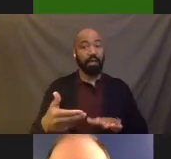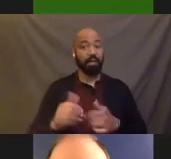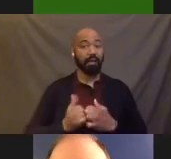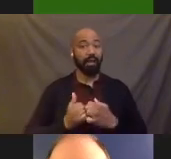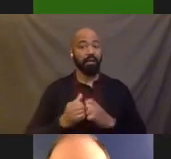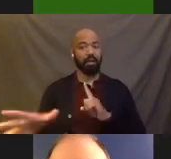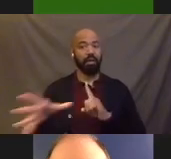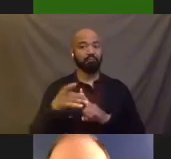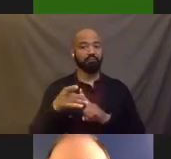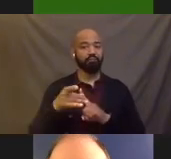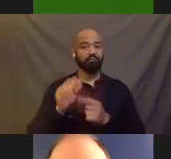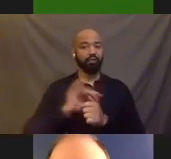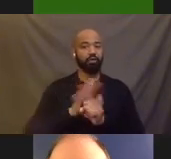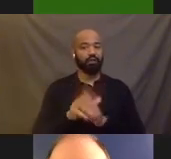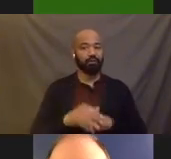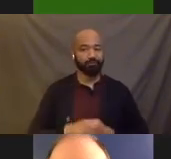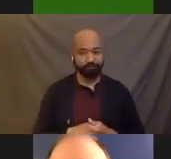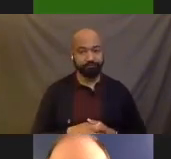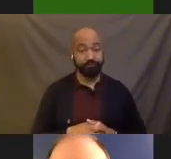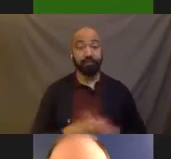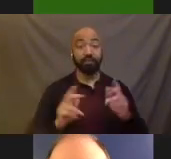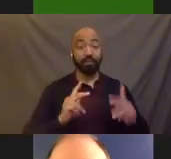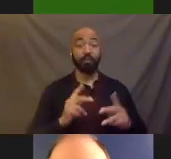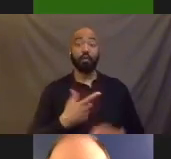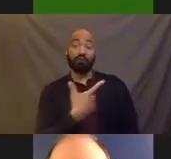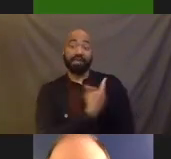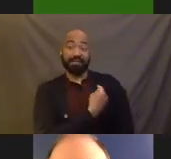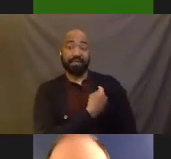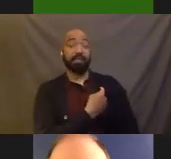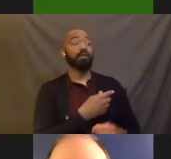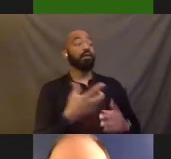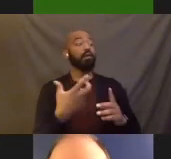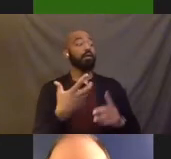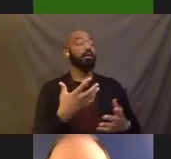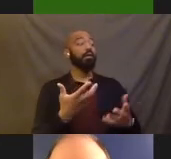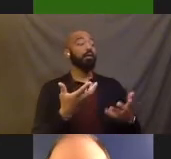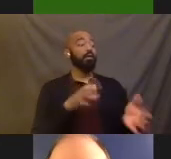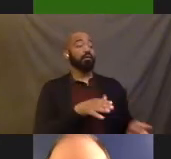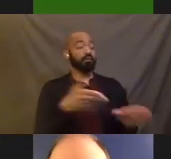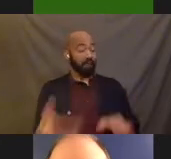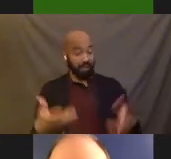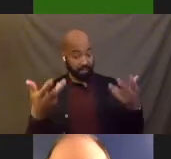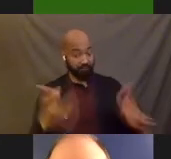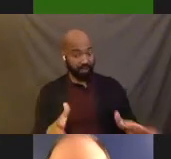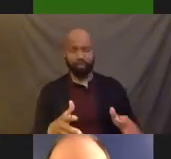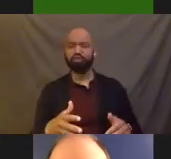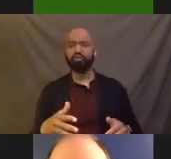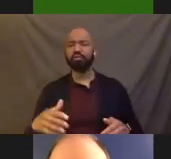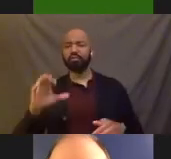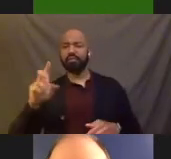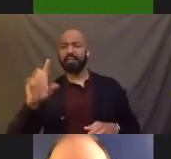With the folks that have died after receiving the vaccine, the CDC and the FDA did not find a direct link related to the